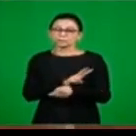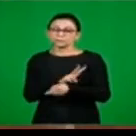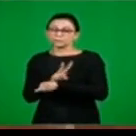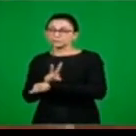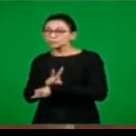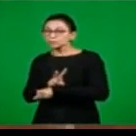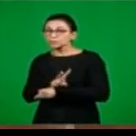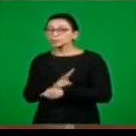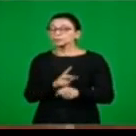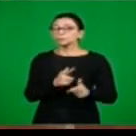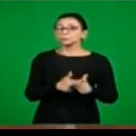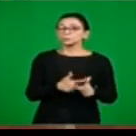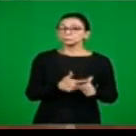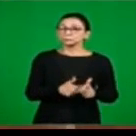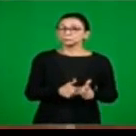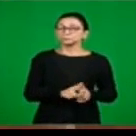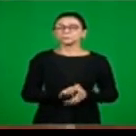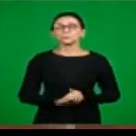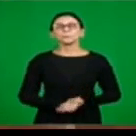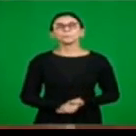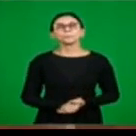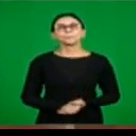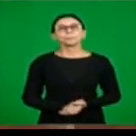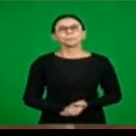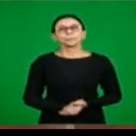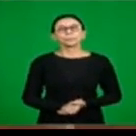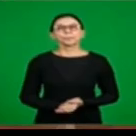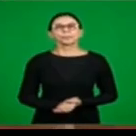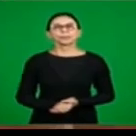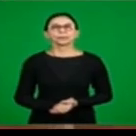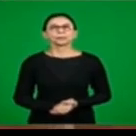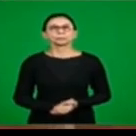Why? Because in this moment,